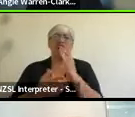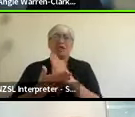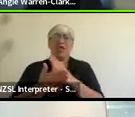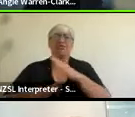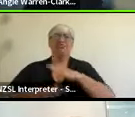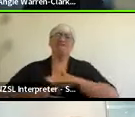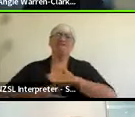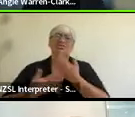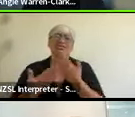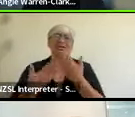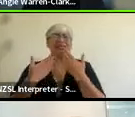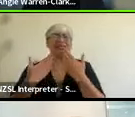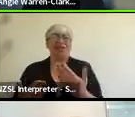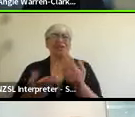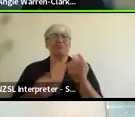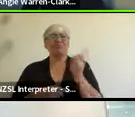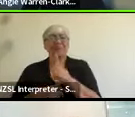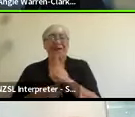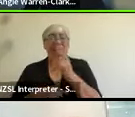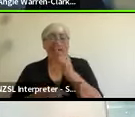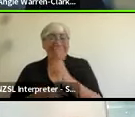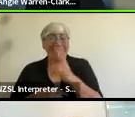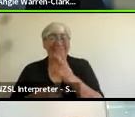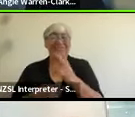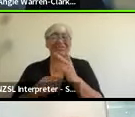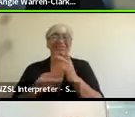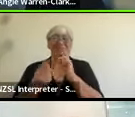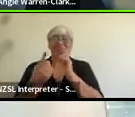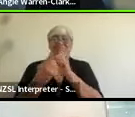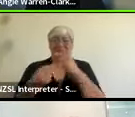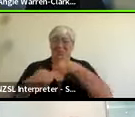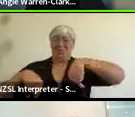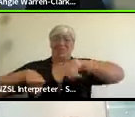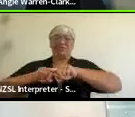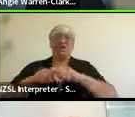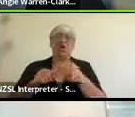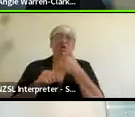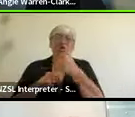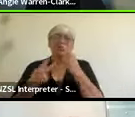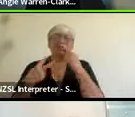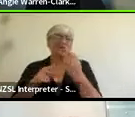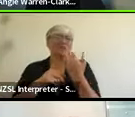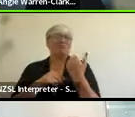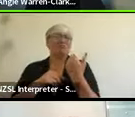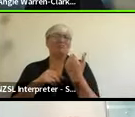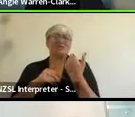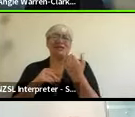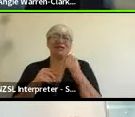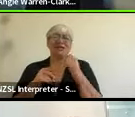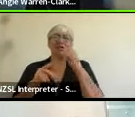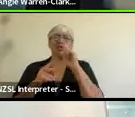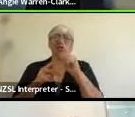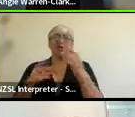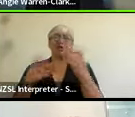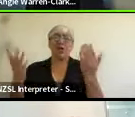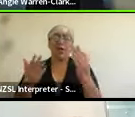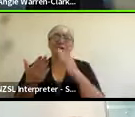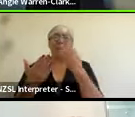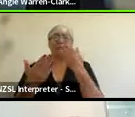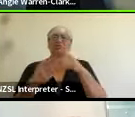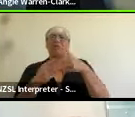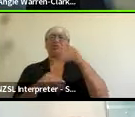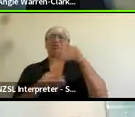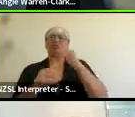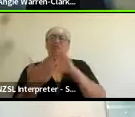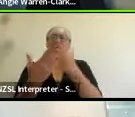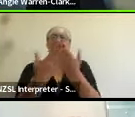your coming before us again. And good to see you the other day as well at the petition. So looking forward to